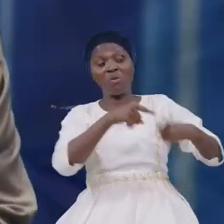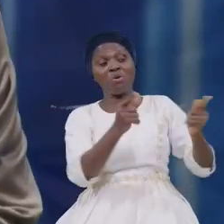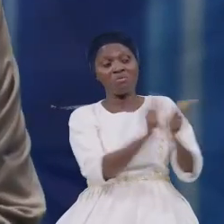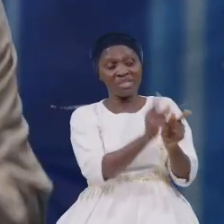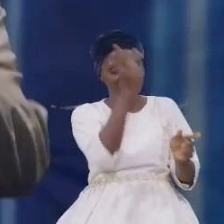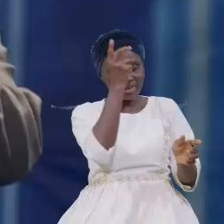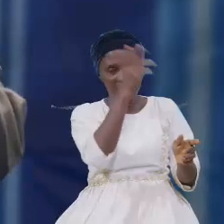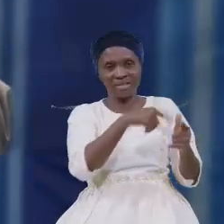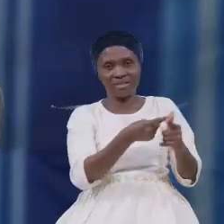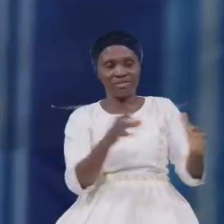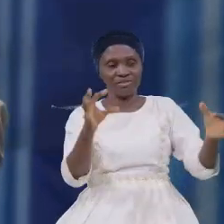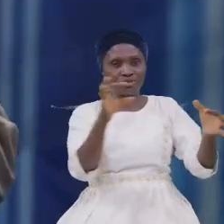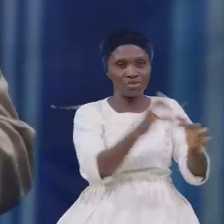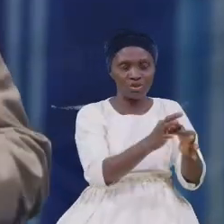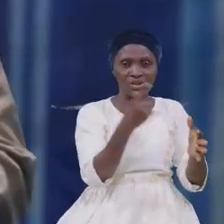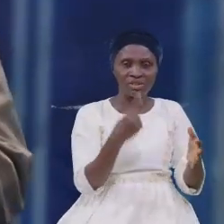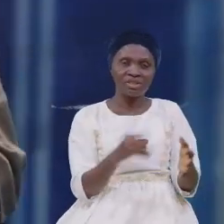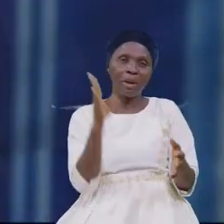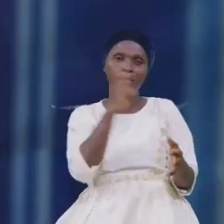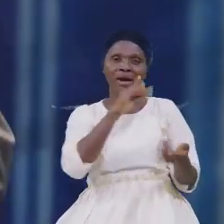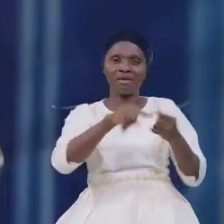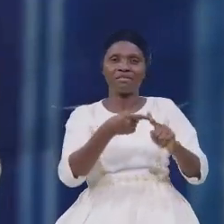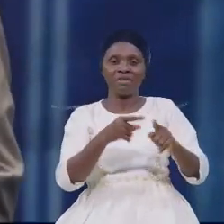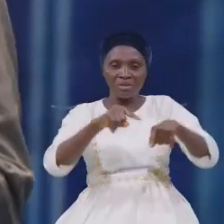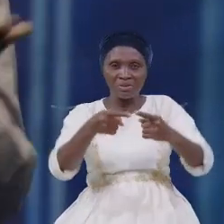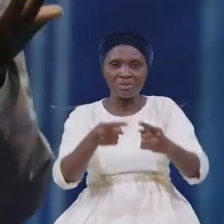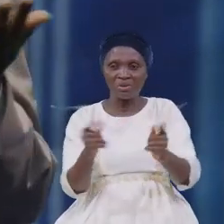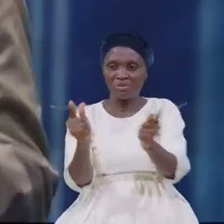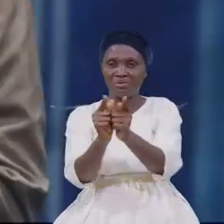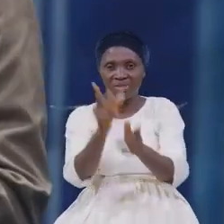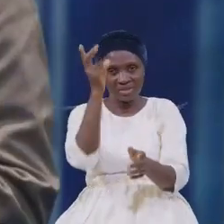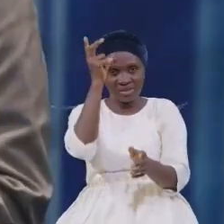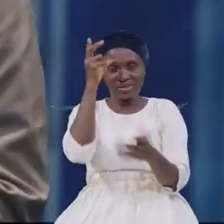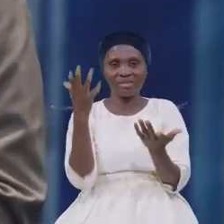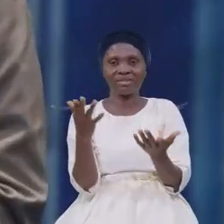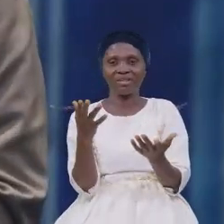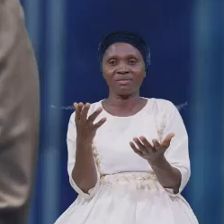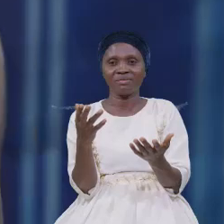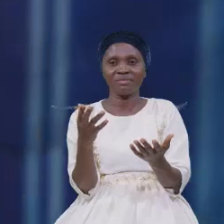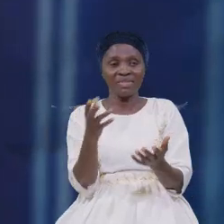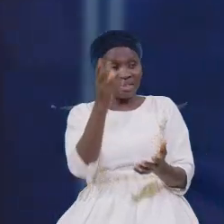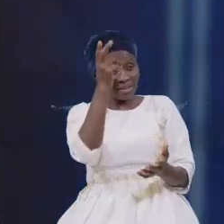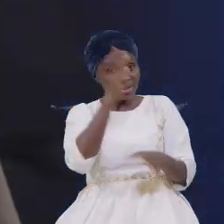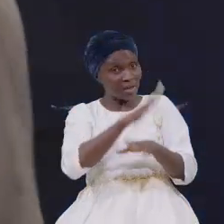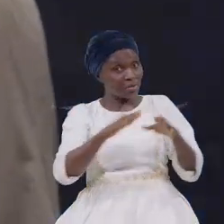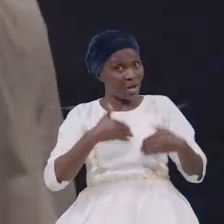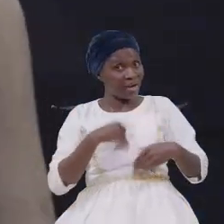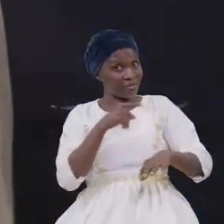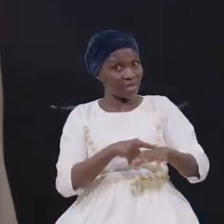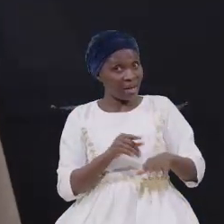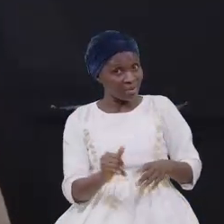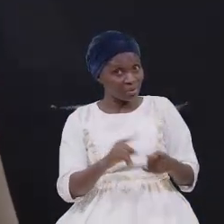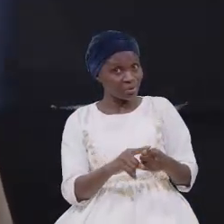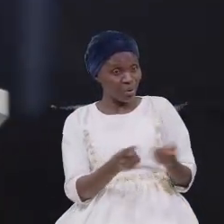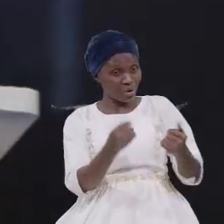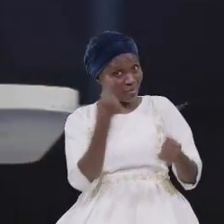gang. They go to Satan. Satan is not, he doesn't have time yet to come for them. But they go to